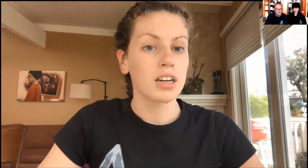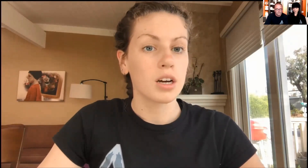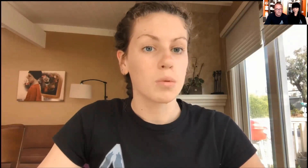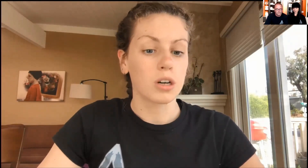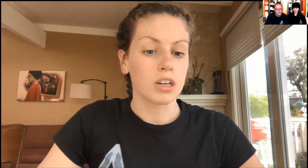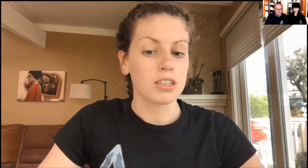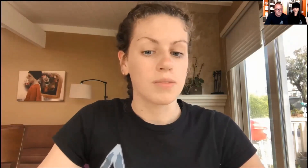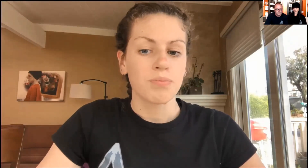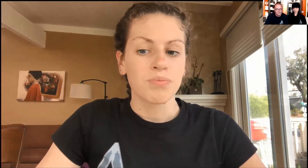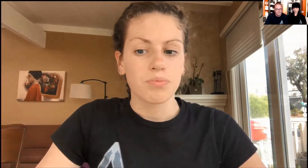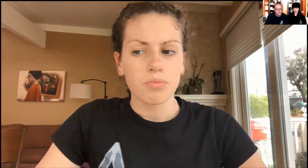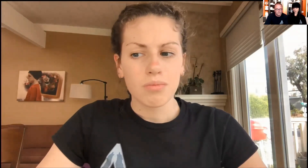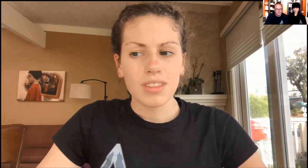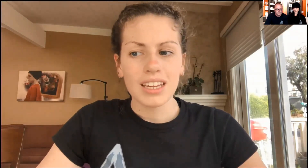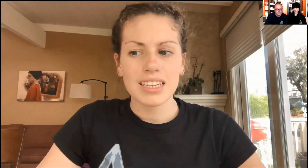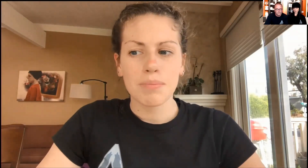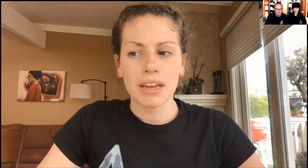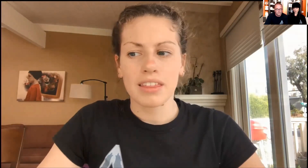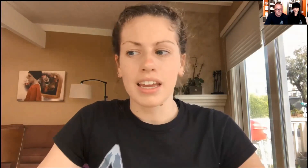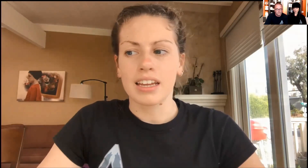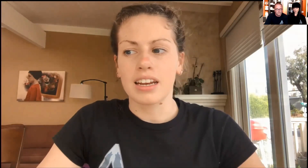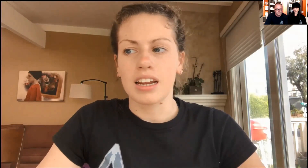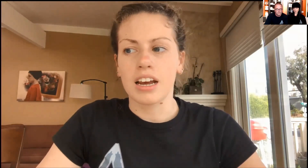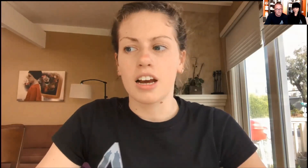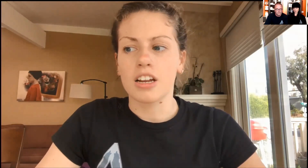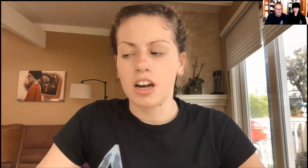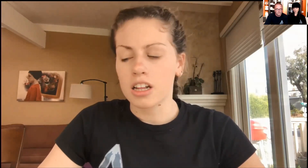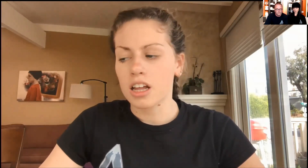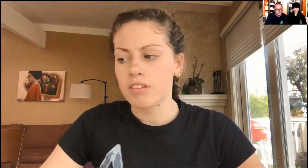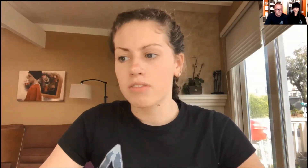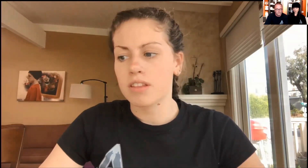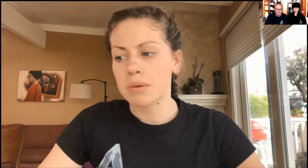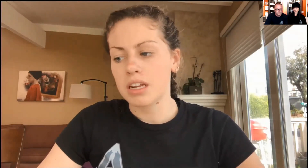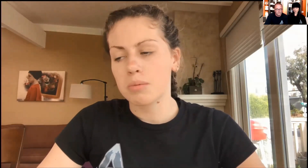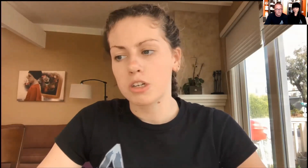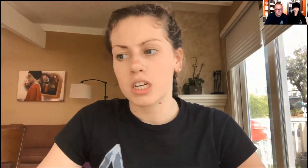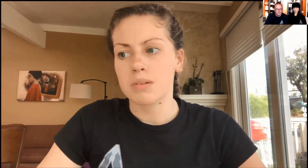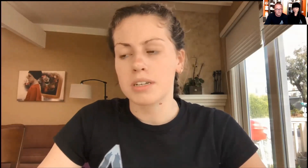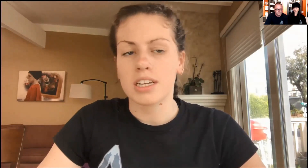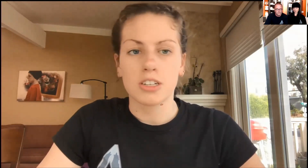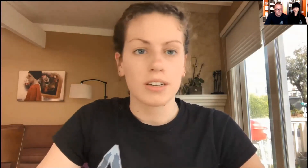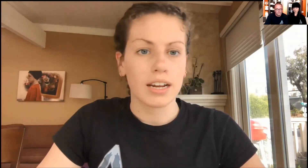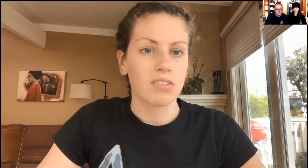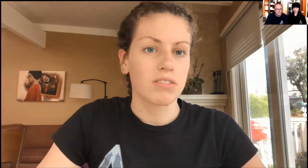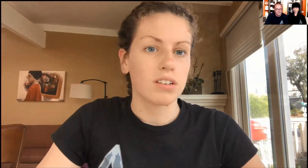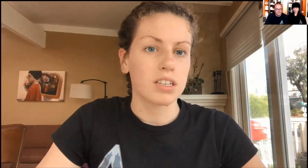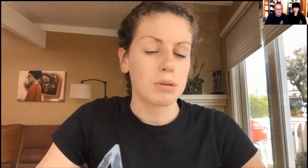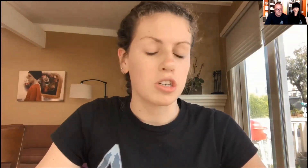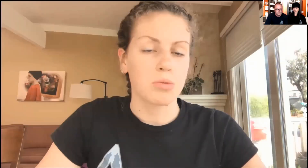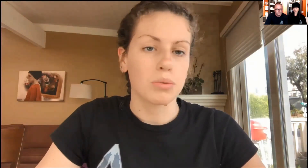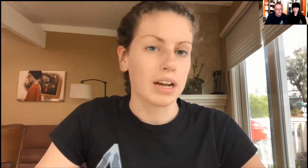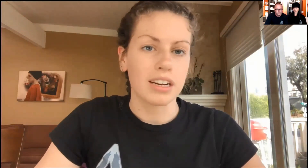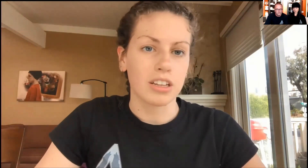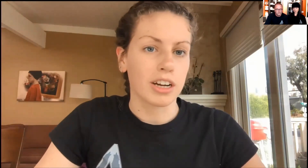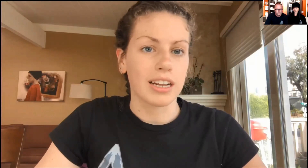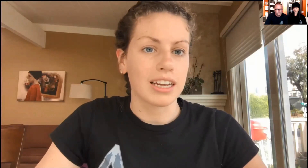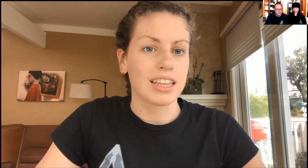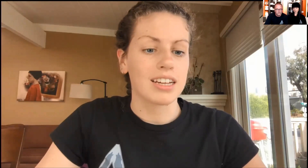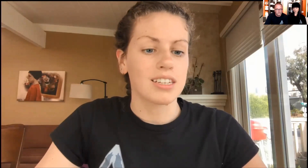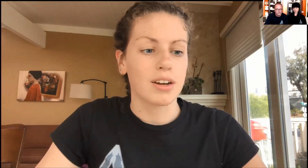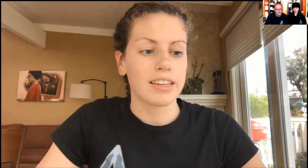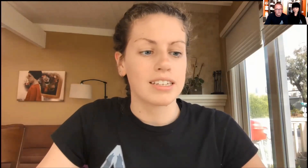impact our world, is a big thing. And not a lot of the media portrays them as such negative species, when in reality